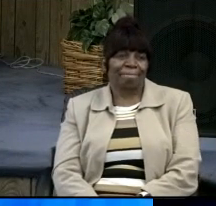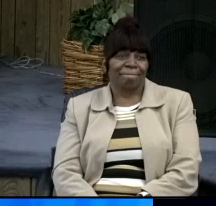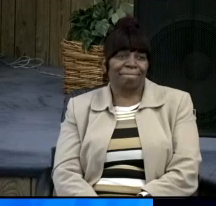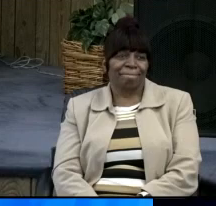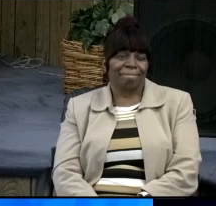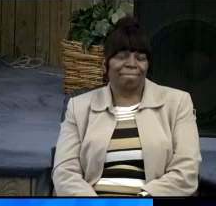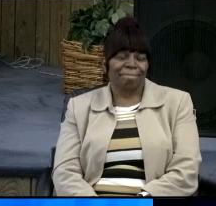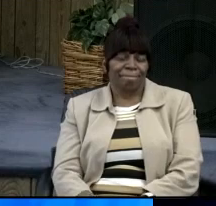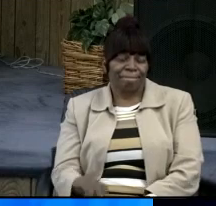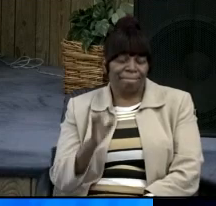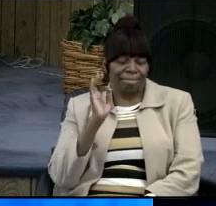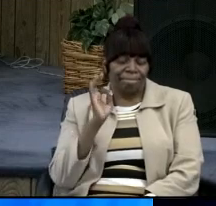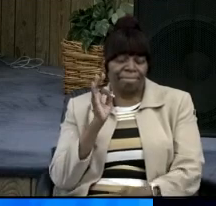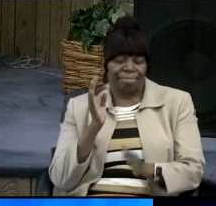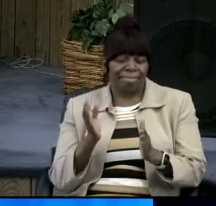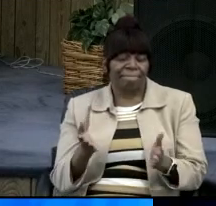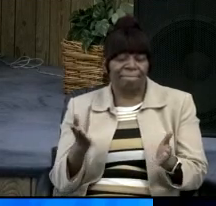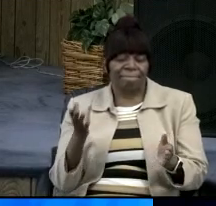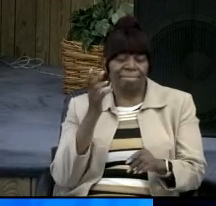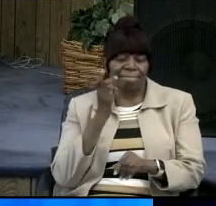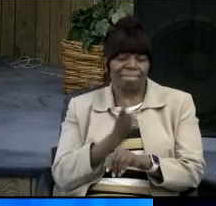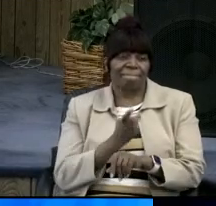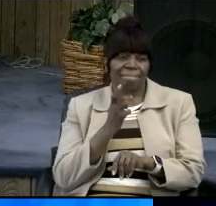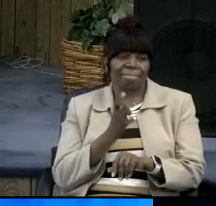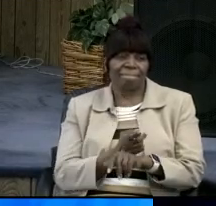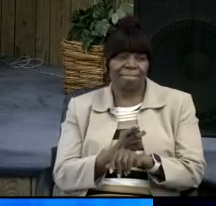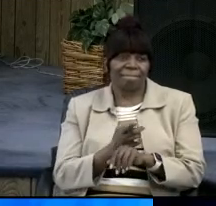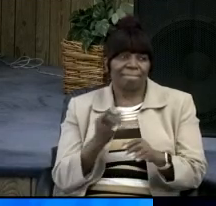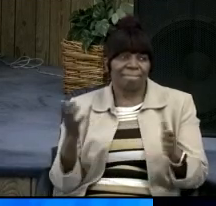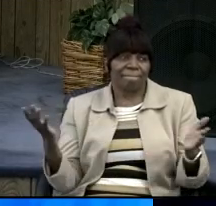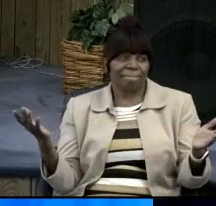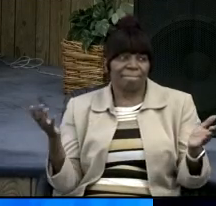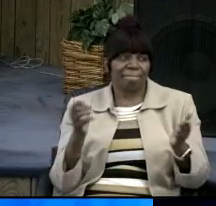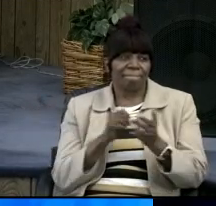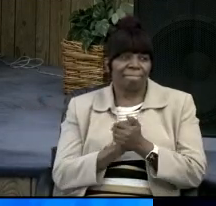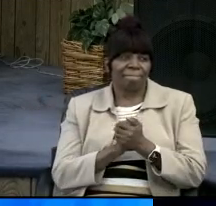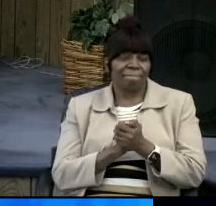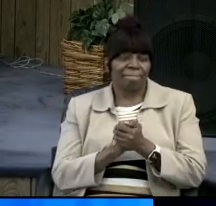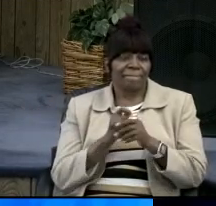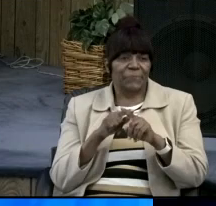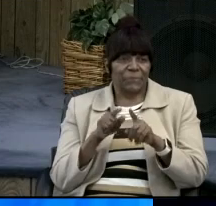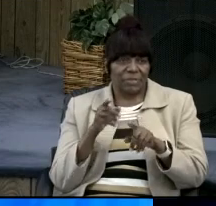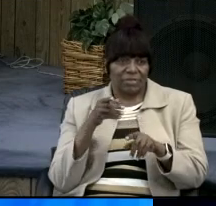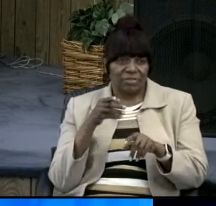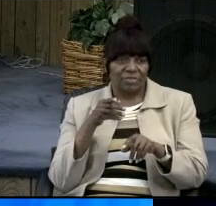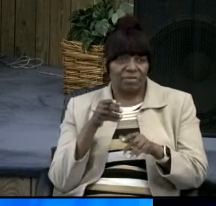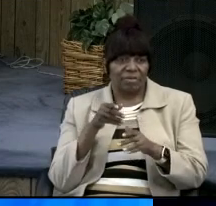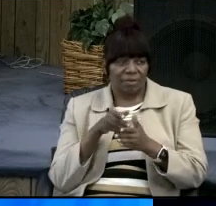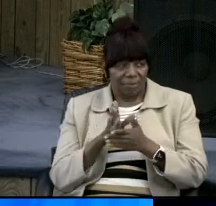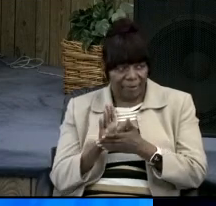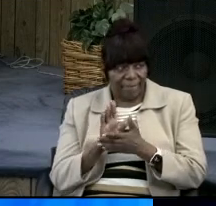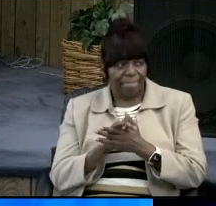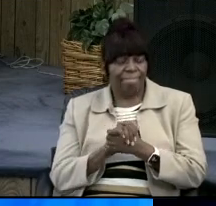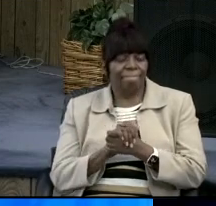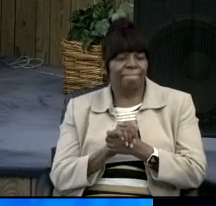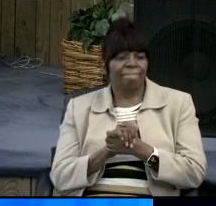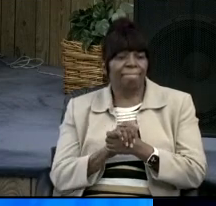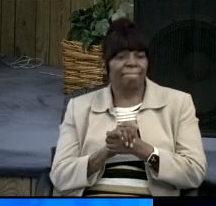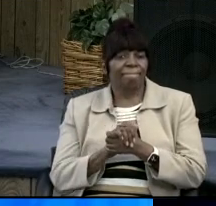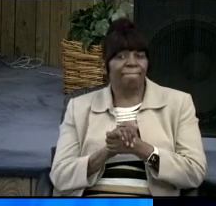You say, well, Pastor, it's hard. I'm getting ready to leave. I think I don't have no musician today. But that's all right. Getting ready to go.